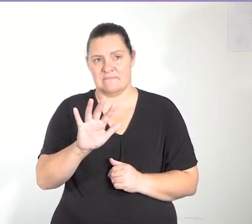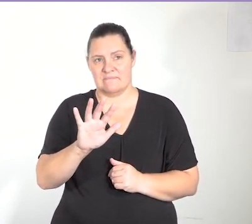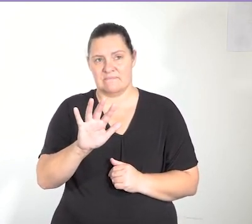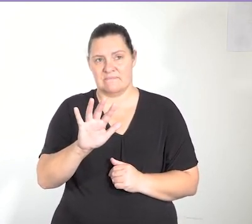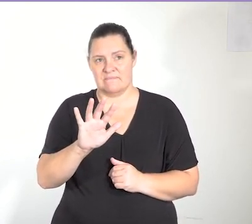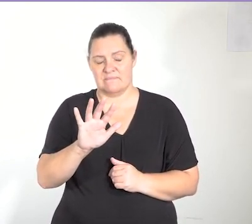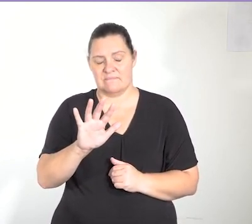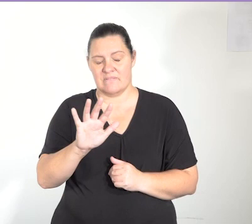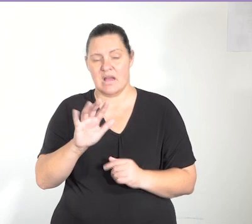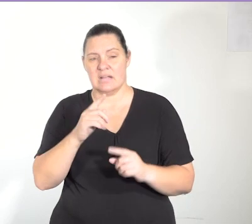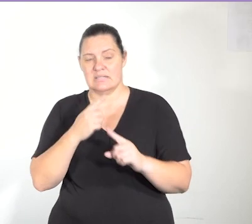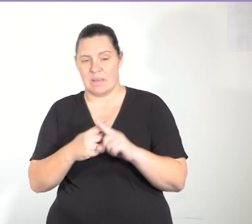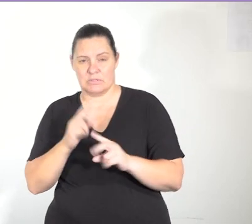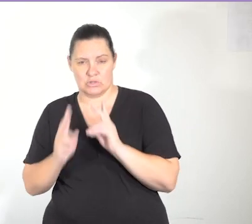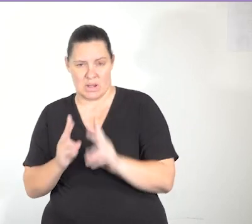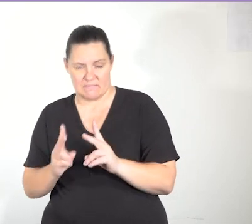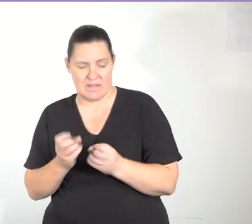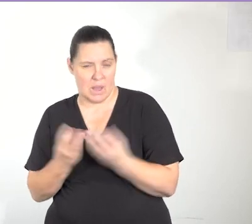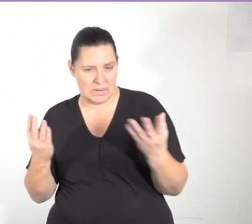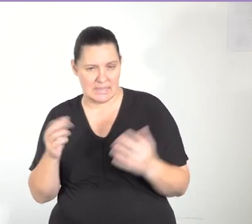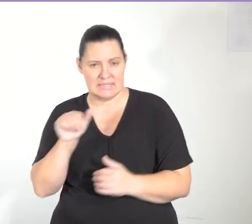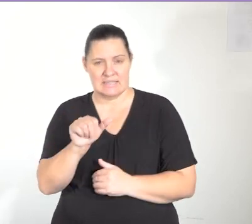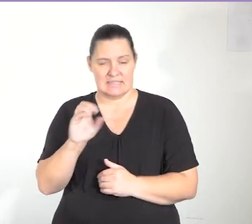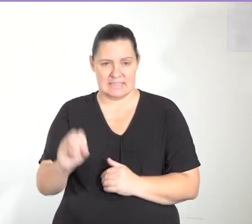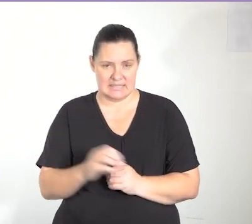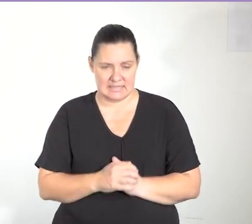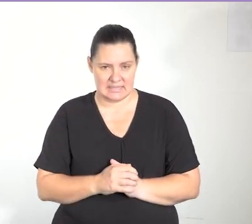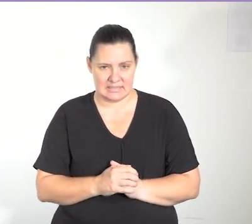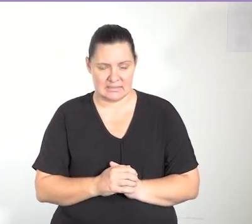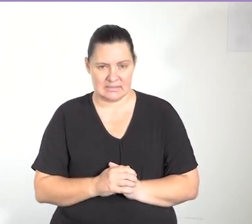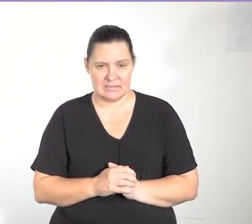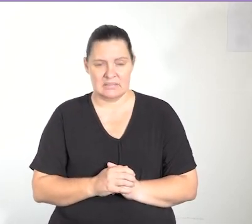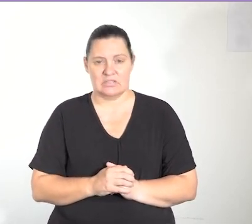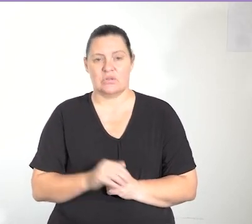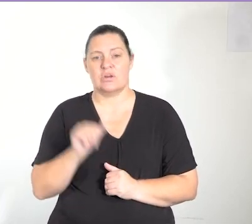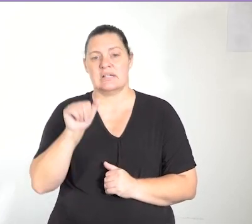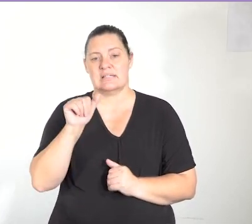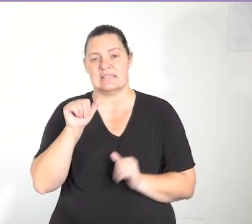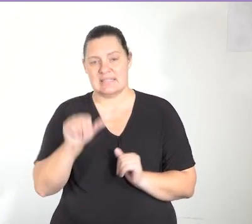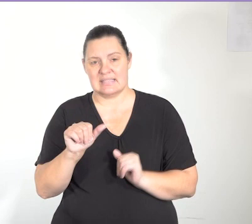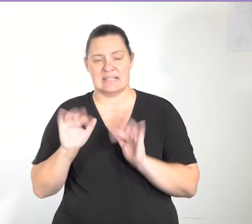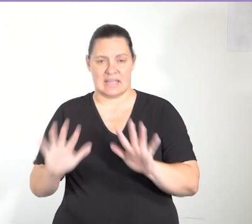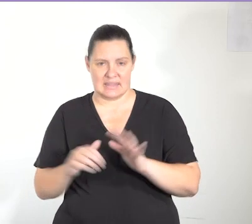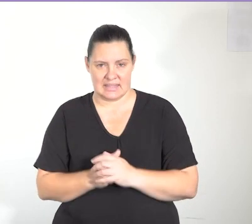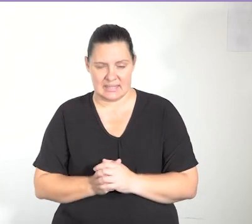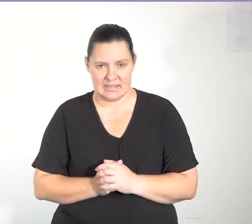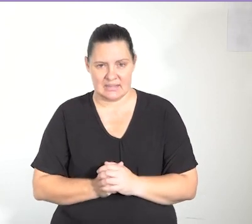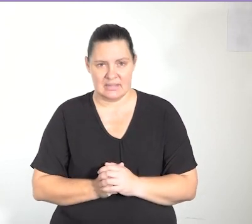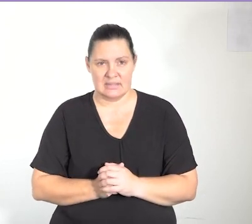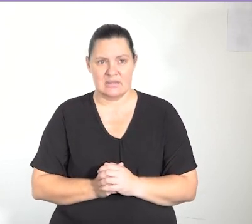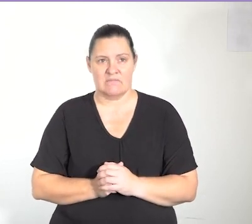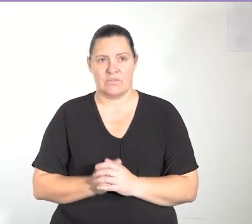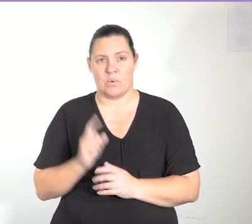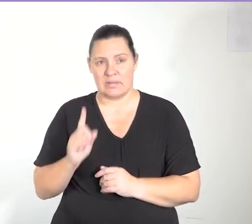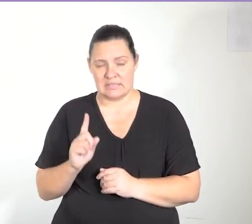if you remember, 5 times 12 is 60. So 60 means 6 tens. That means with